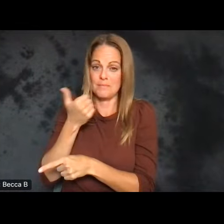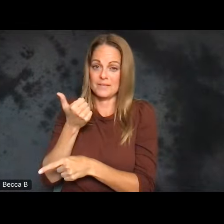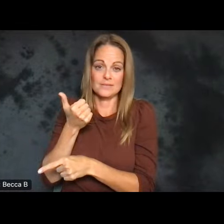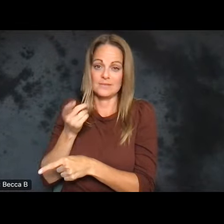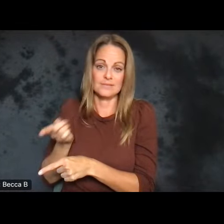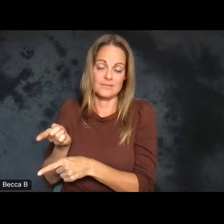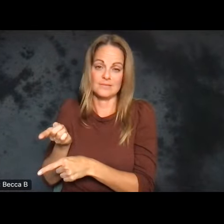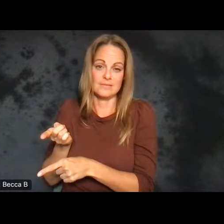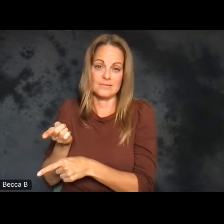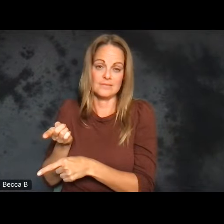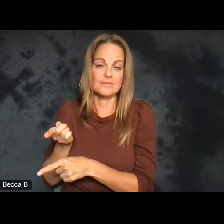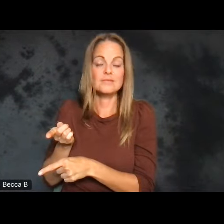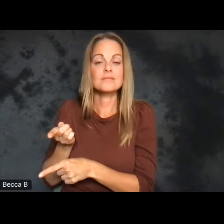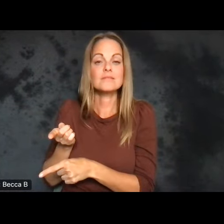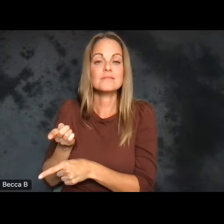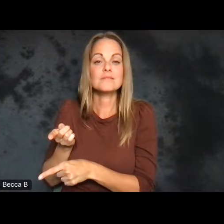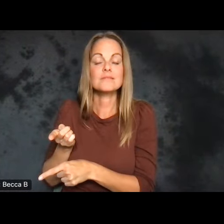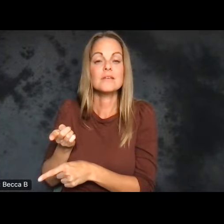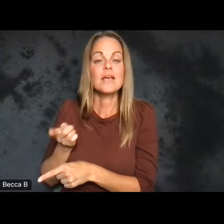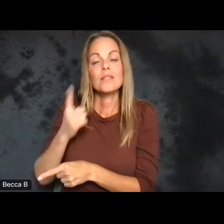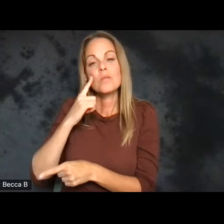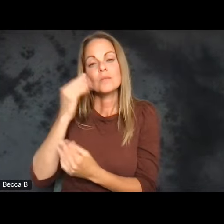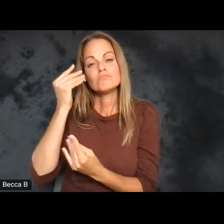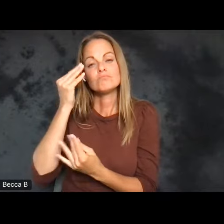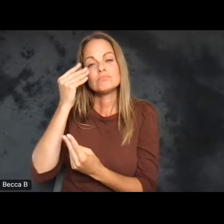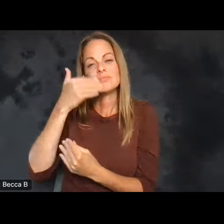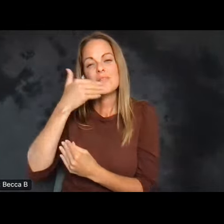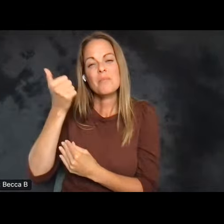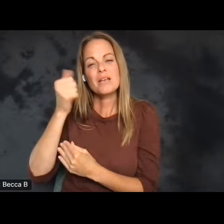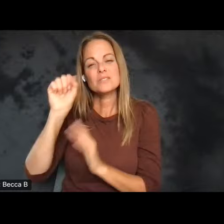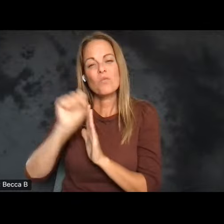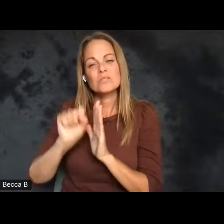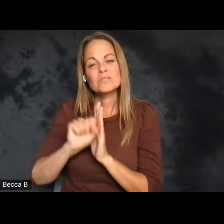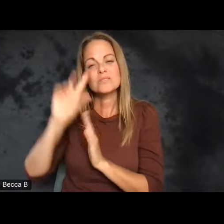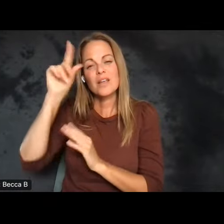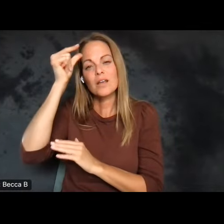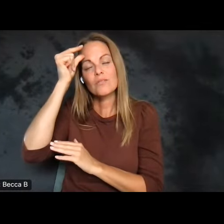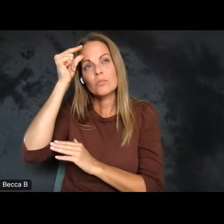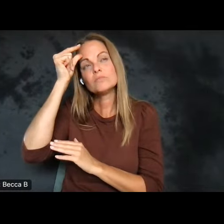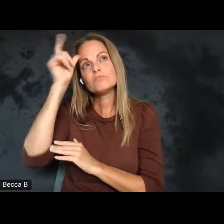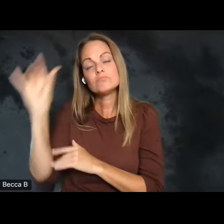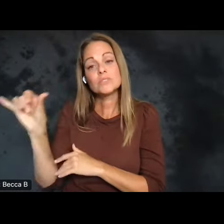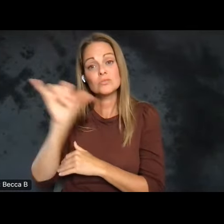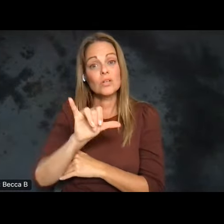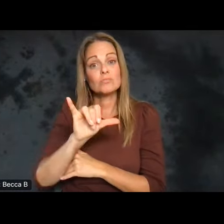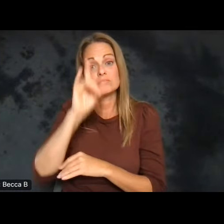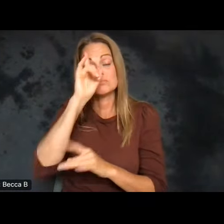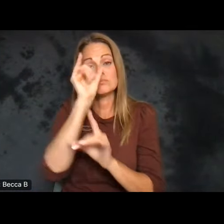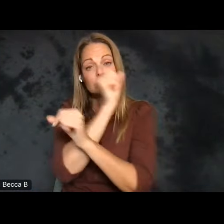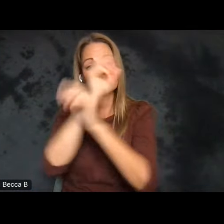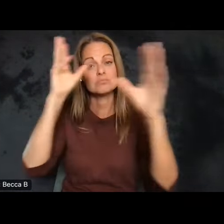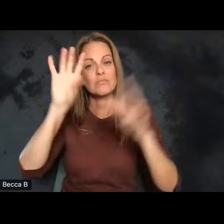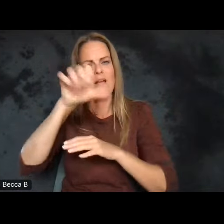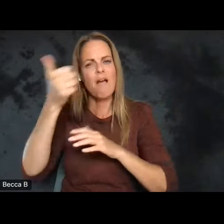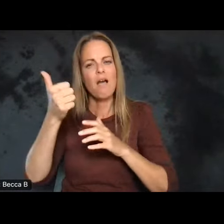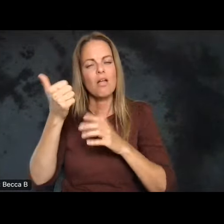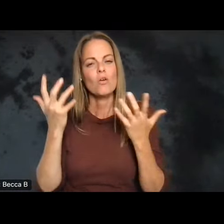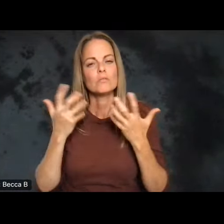we thought about what is best for state government. So what are the other partnerships that we can render from other